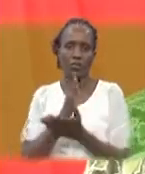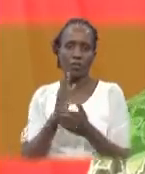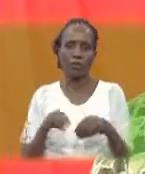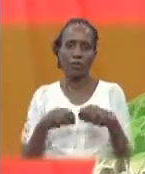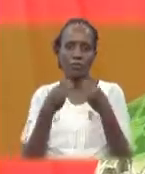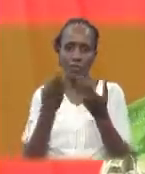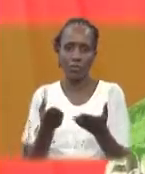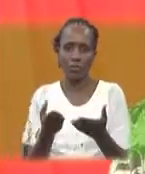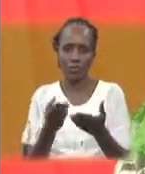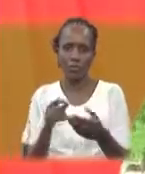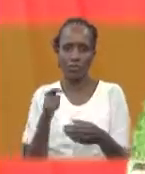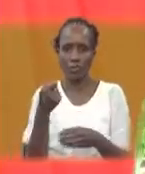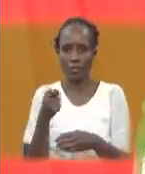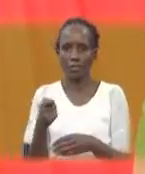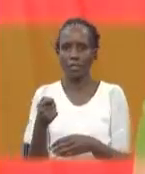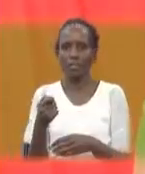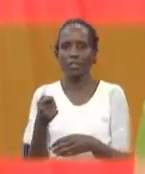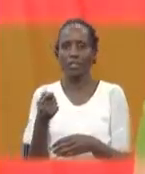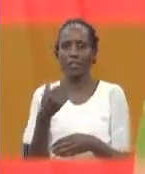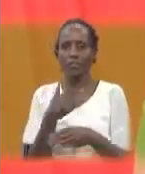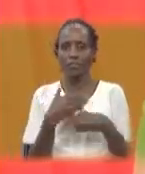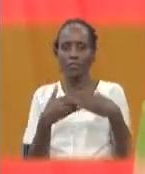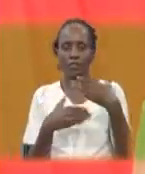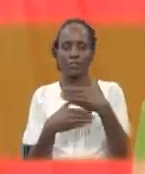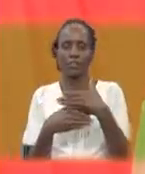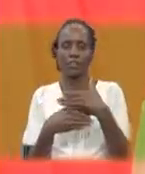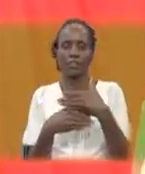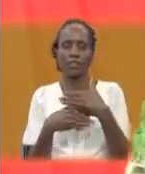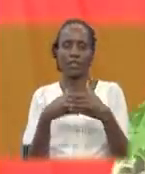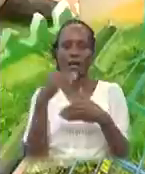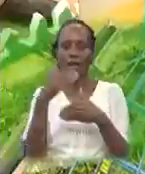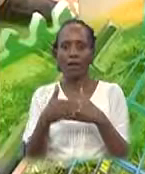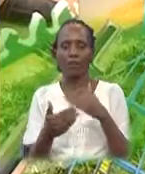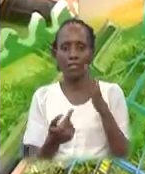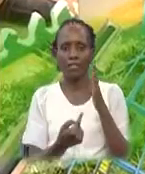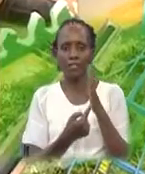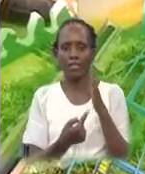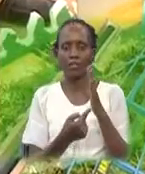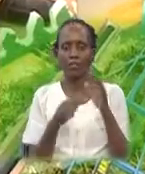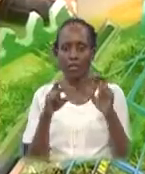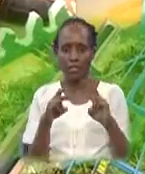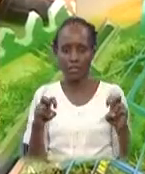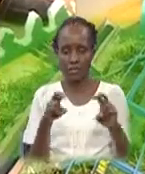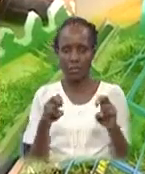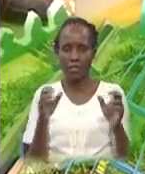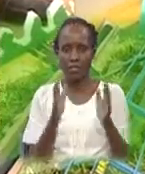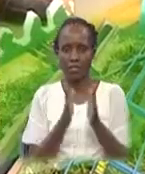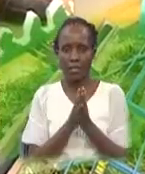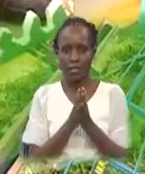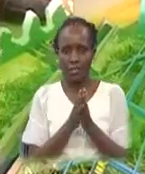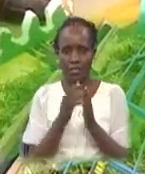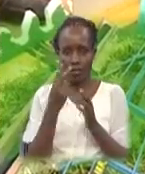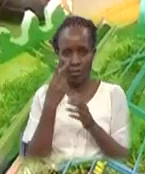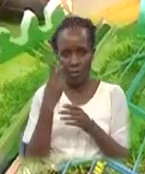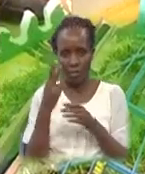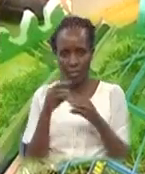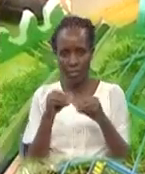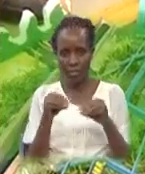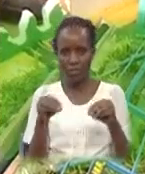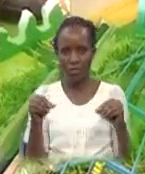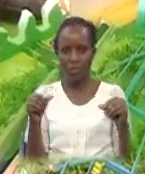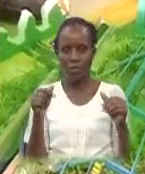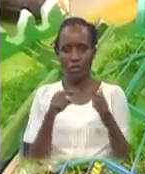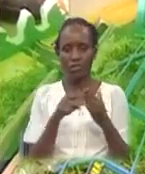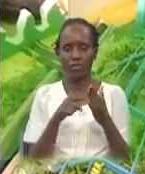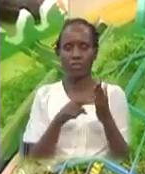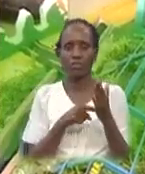to ensure provision of key infrastructure. After technical assessment and consideration of soil